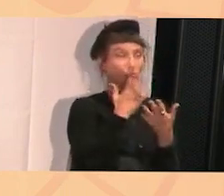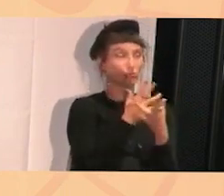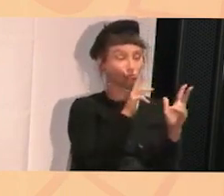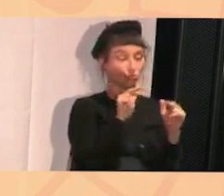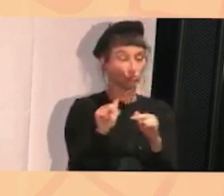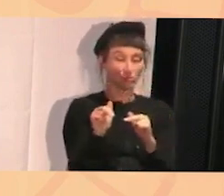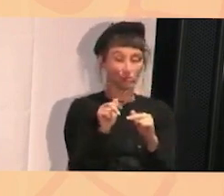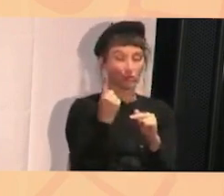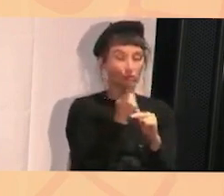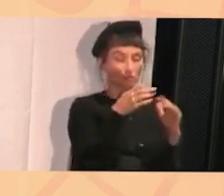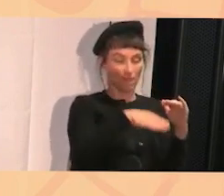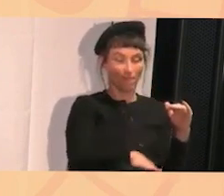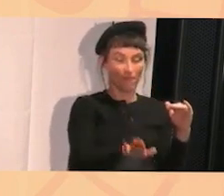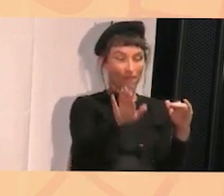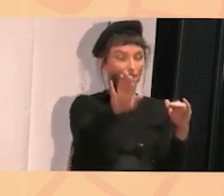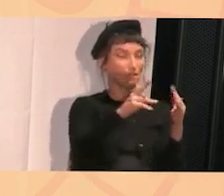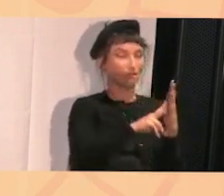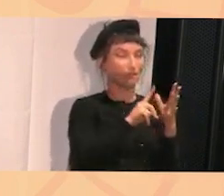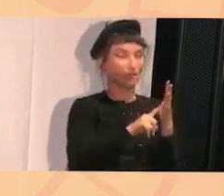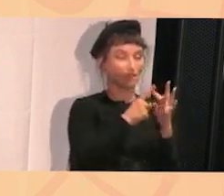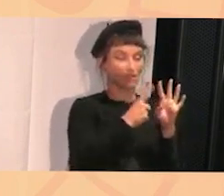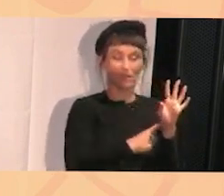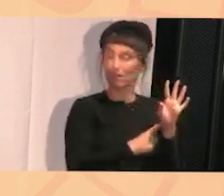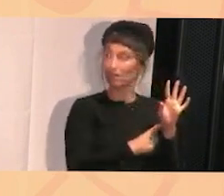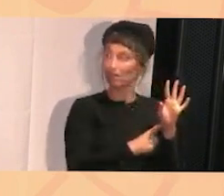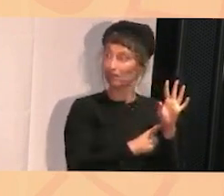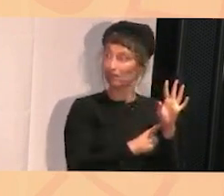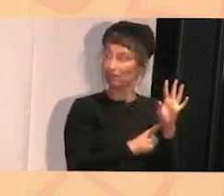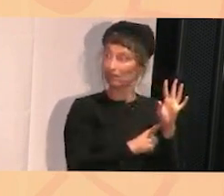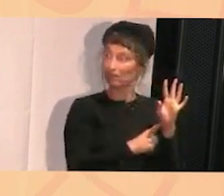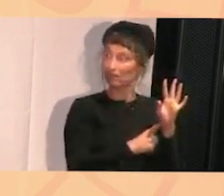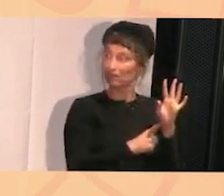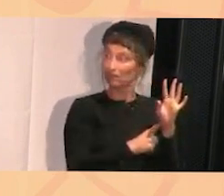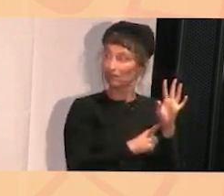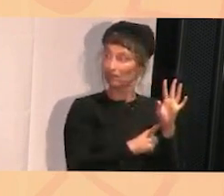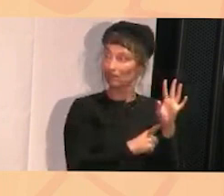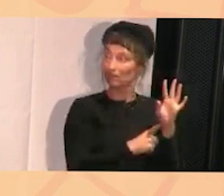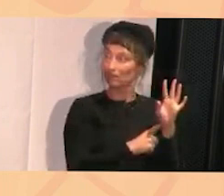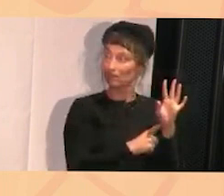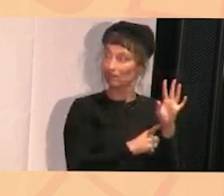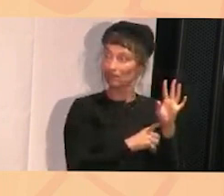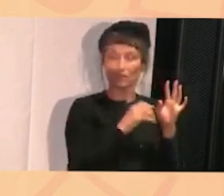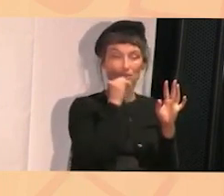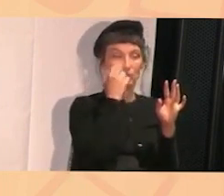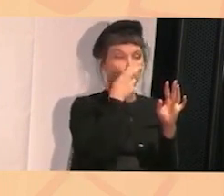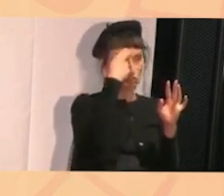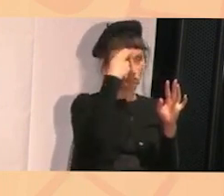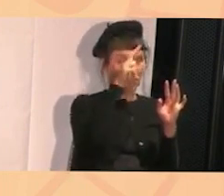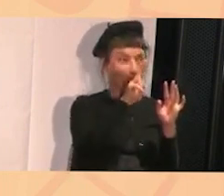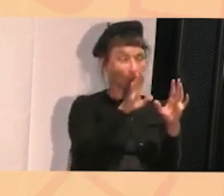the valley. So you look after Wangajunga, Warmayari, and Gugaja people, and